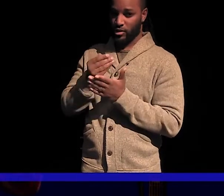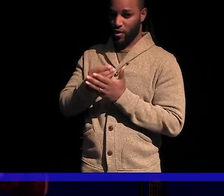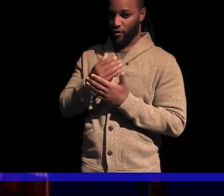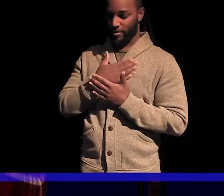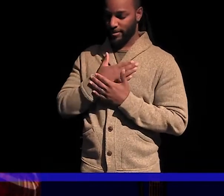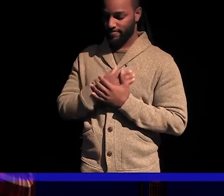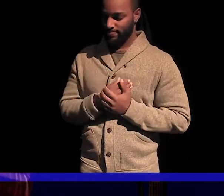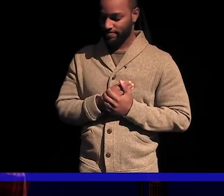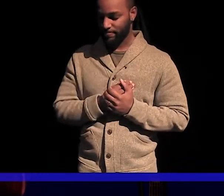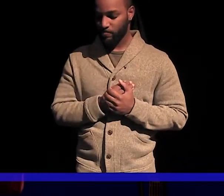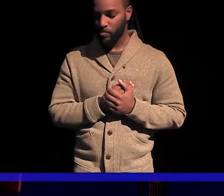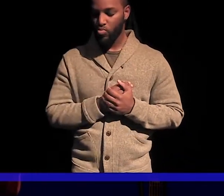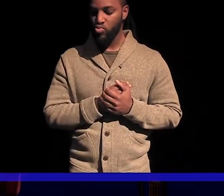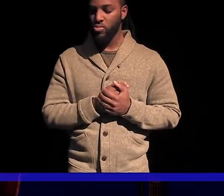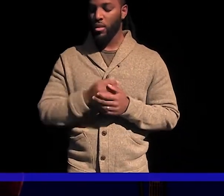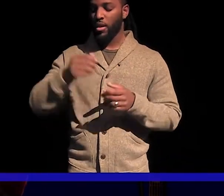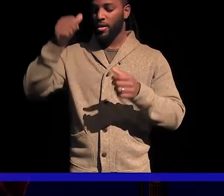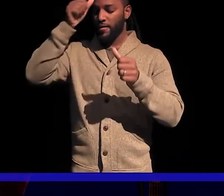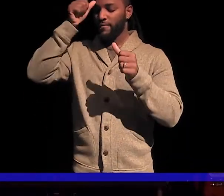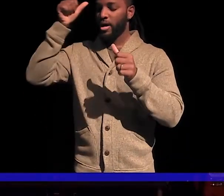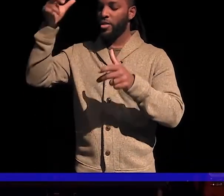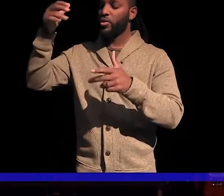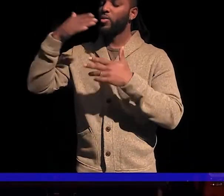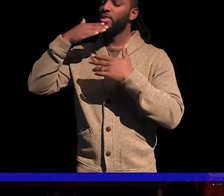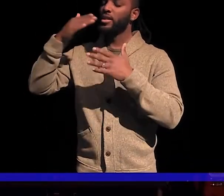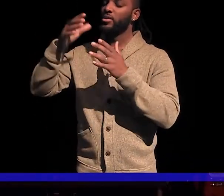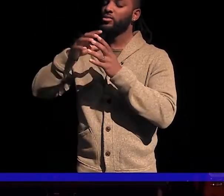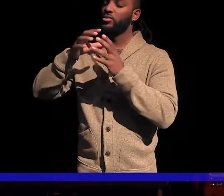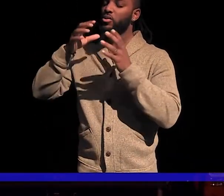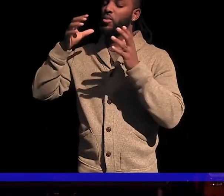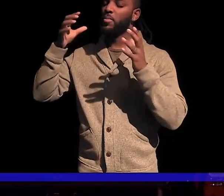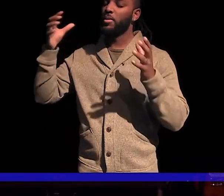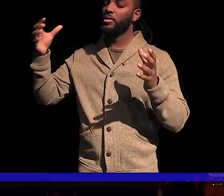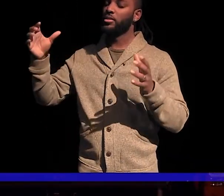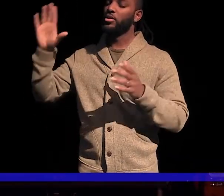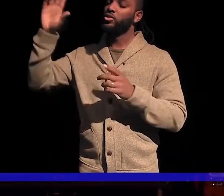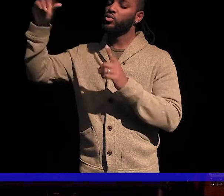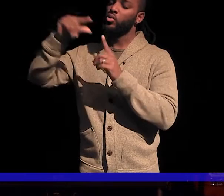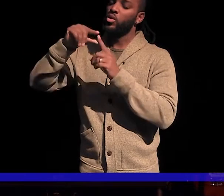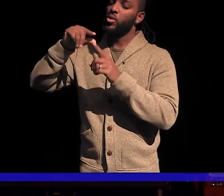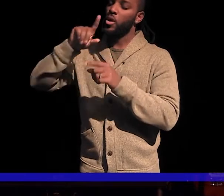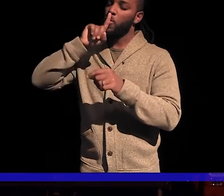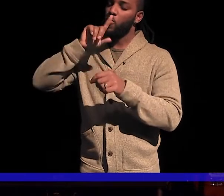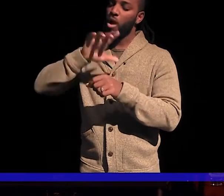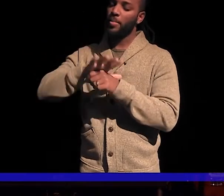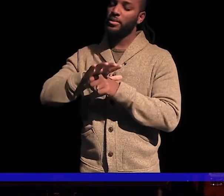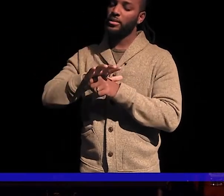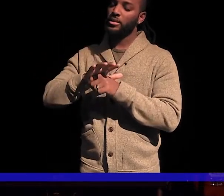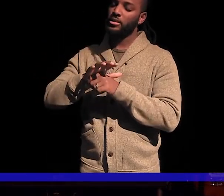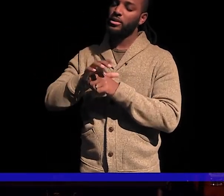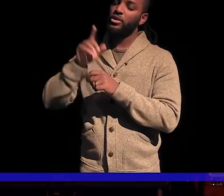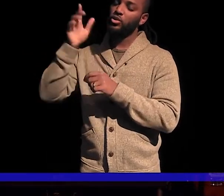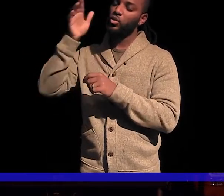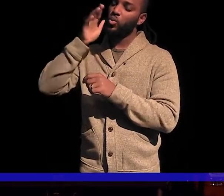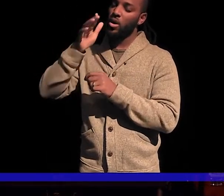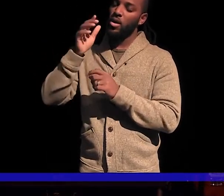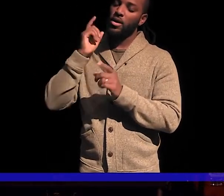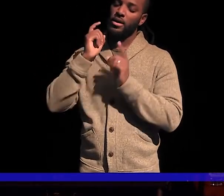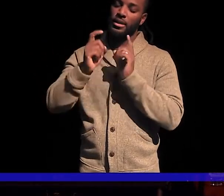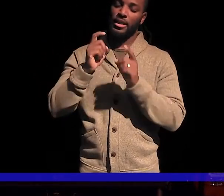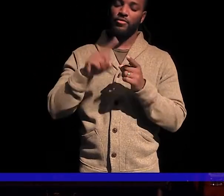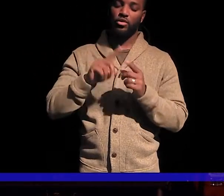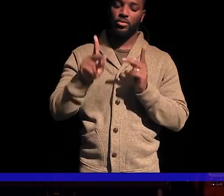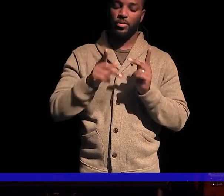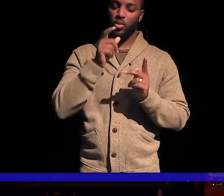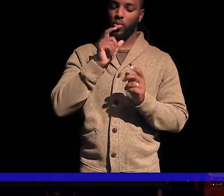we? Father, we thank you so much that your word promises that you will give seed to the sower. So we thank